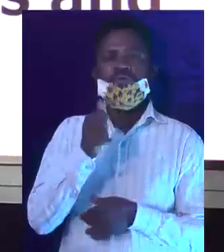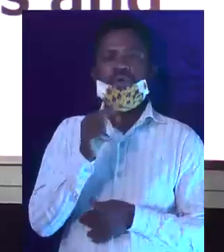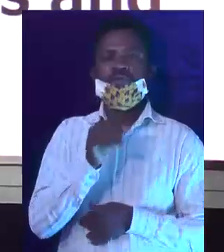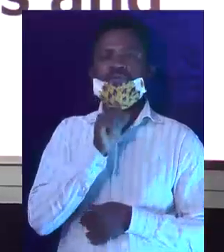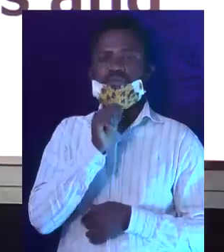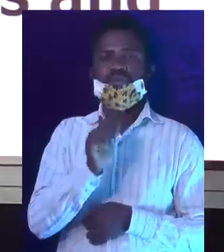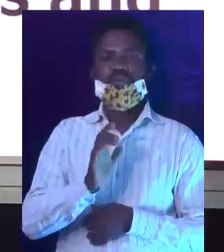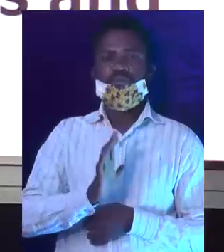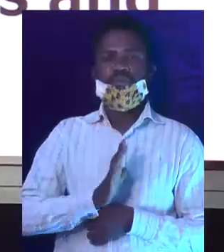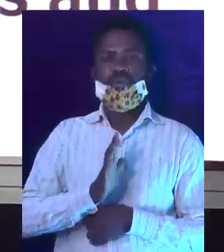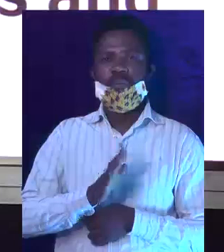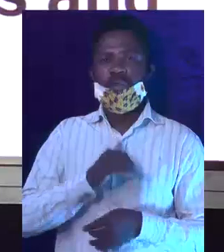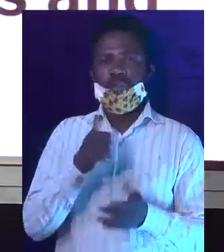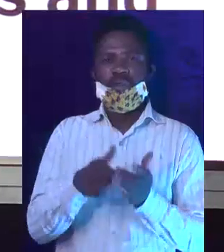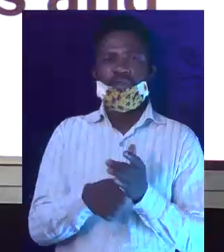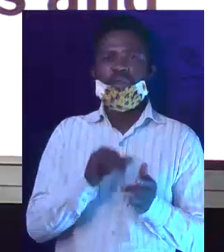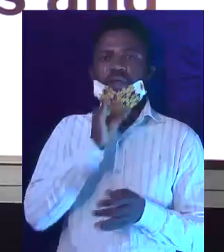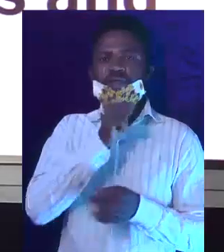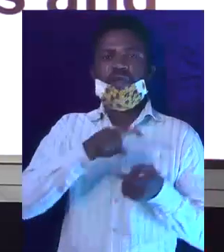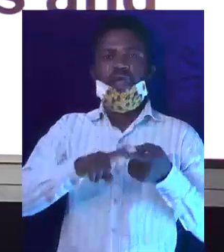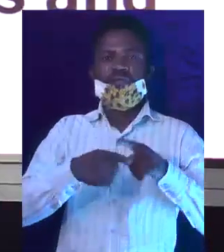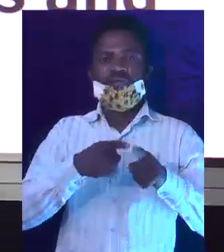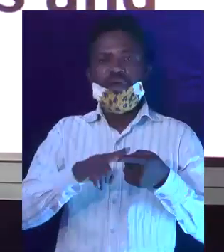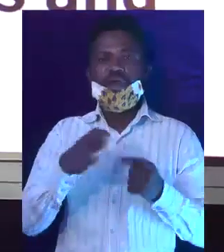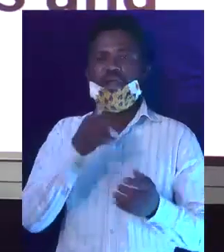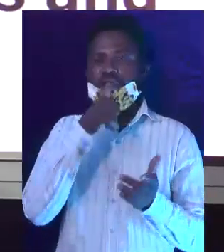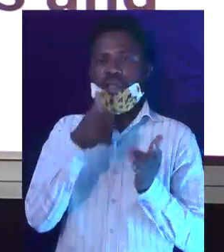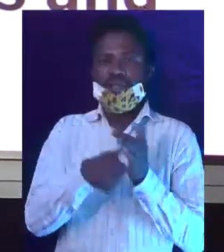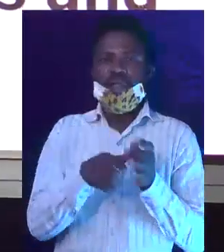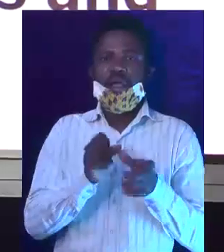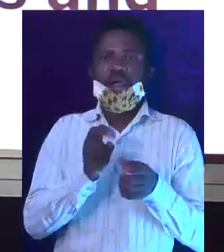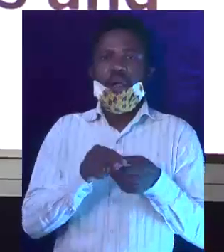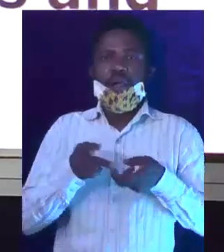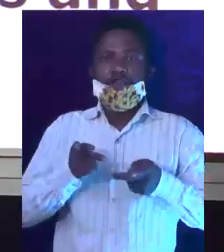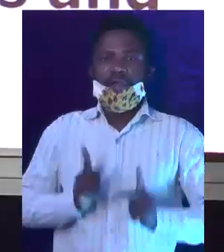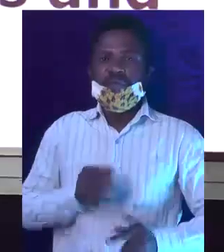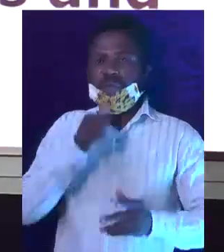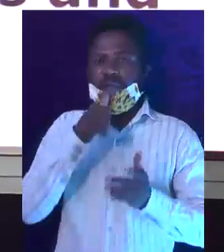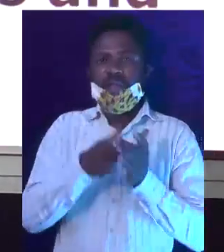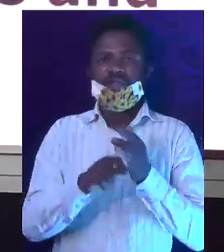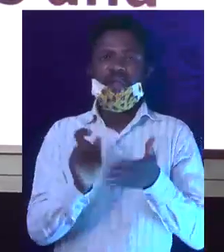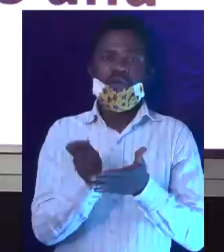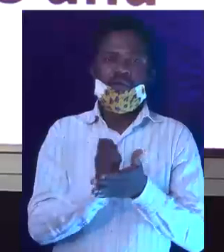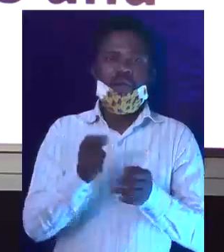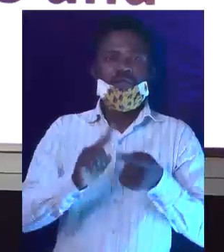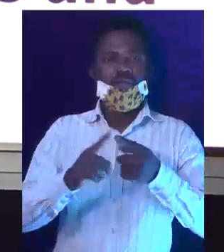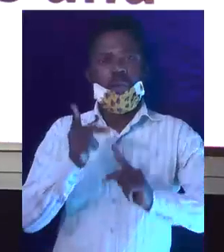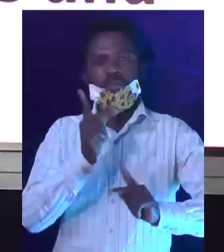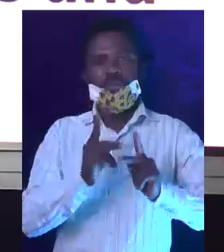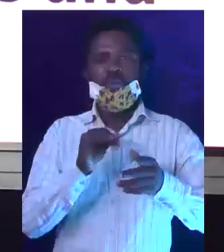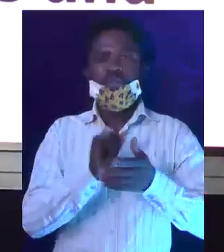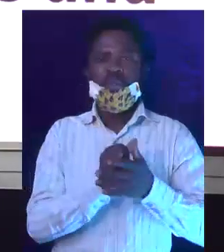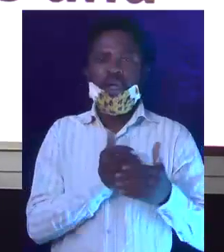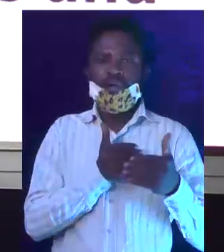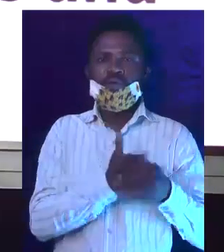What is an informal letter? It is a friendly letter or a personal letter written to people